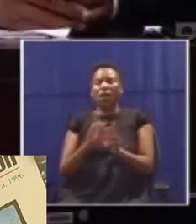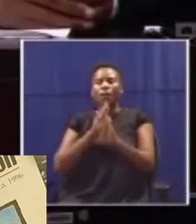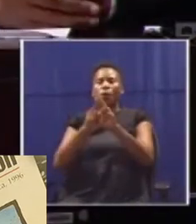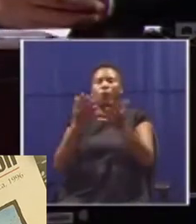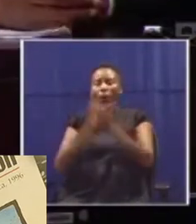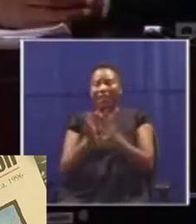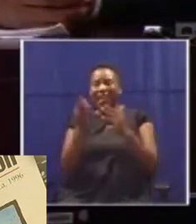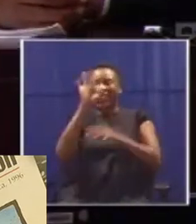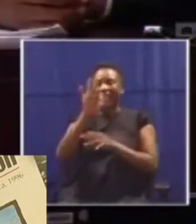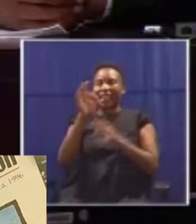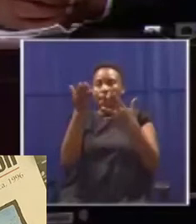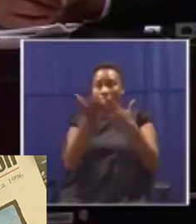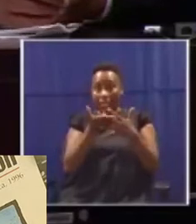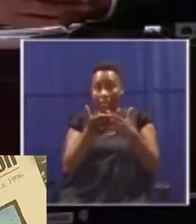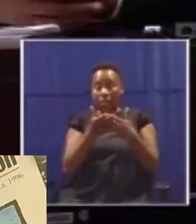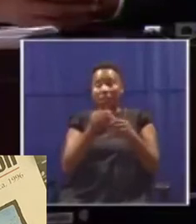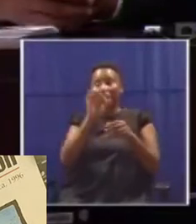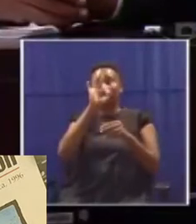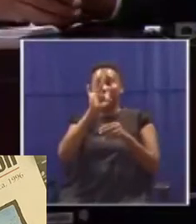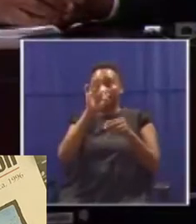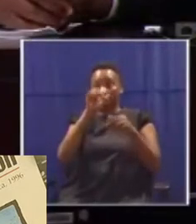between April and June last year,